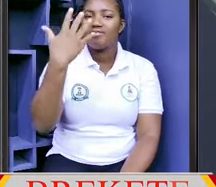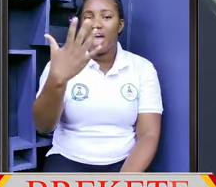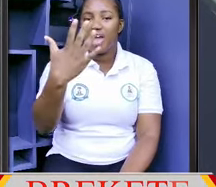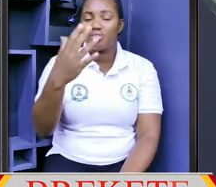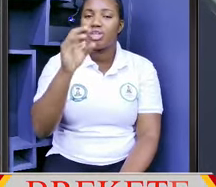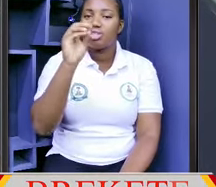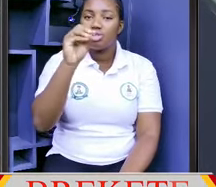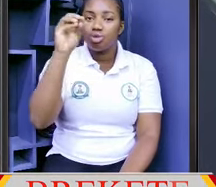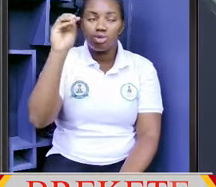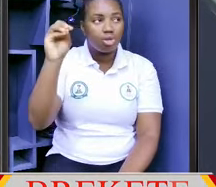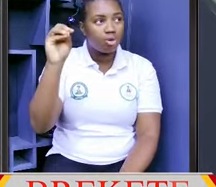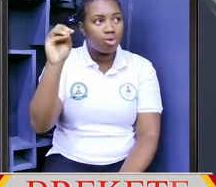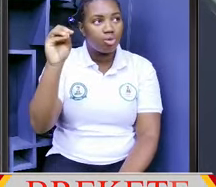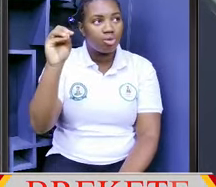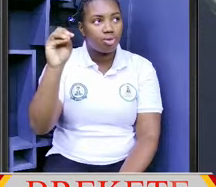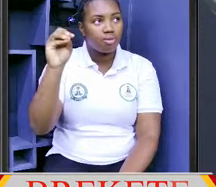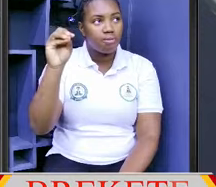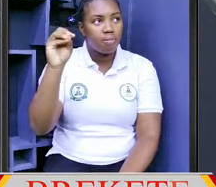080-6995-00.